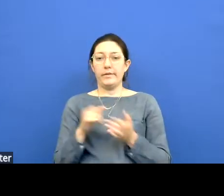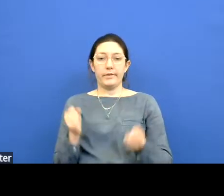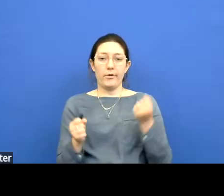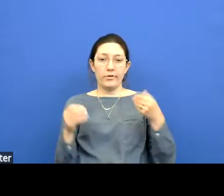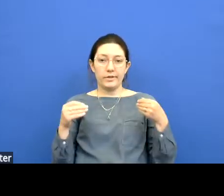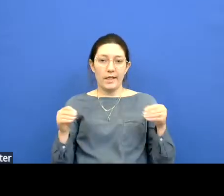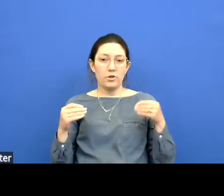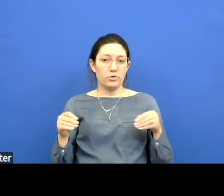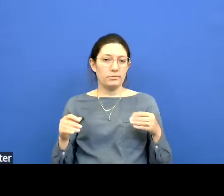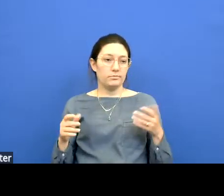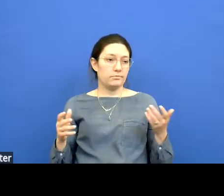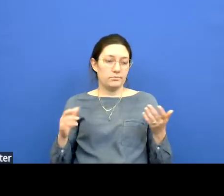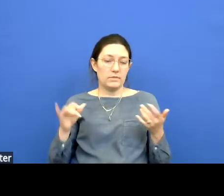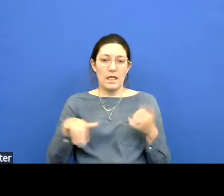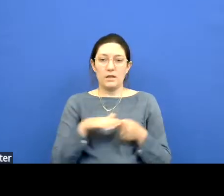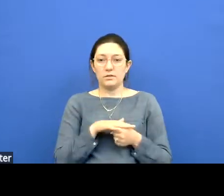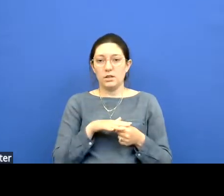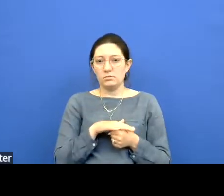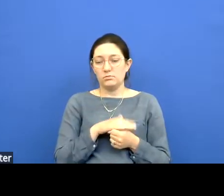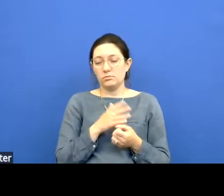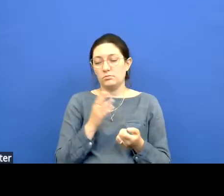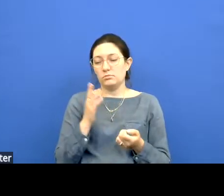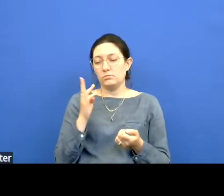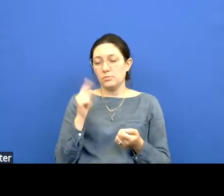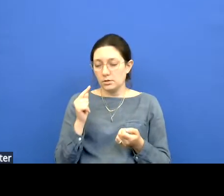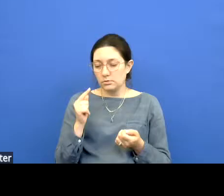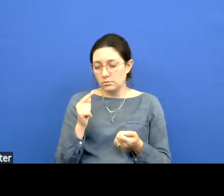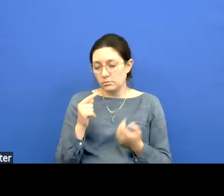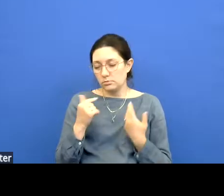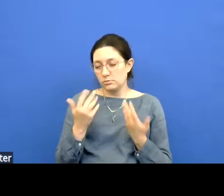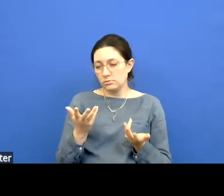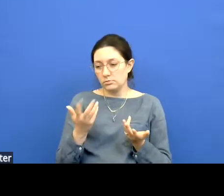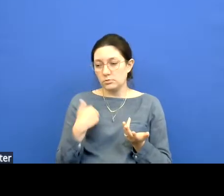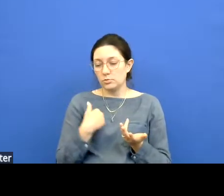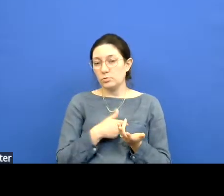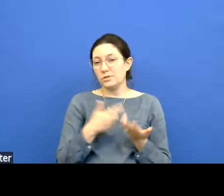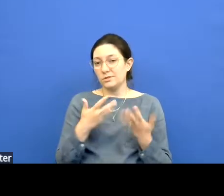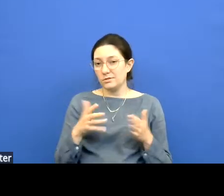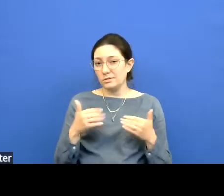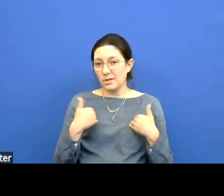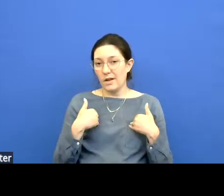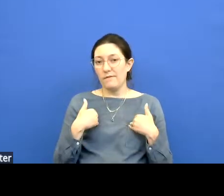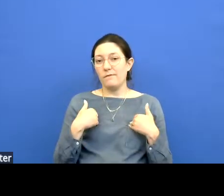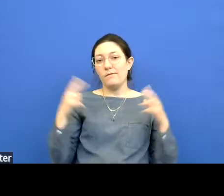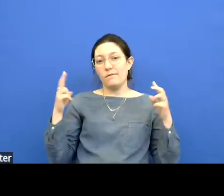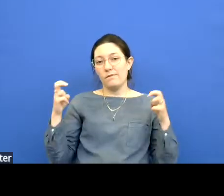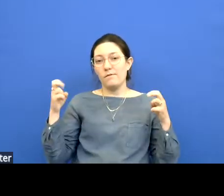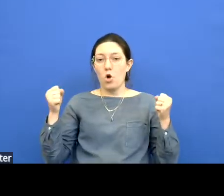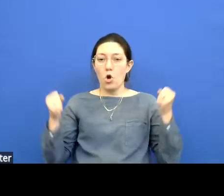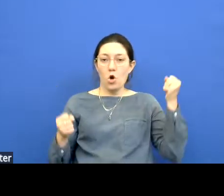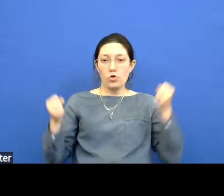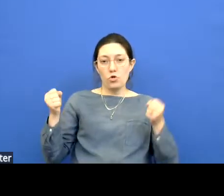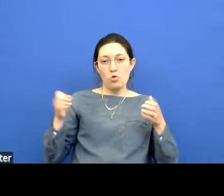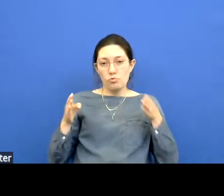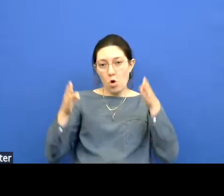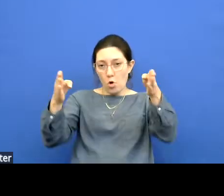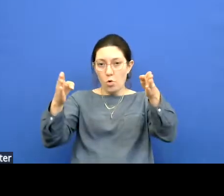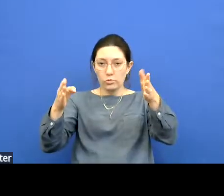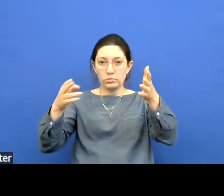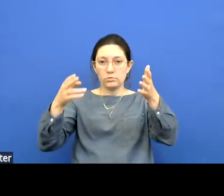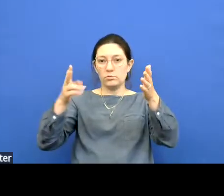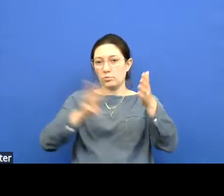at that site, but you know, we had Auto Row, which was always referred to West Henrietta